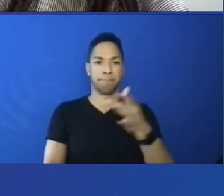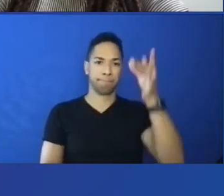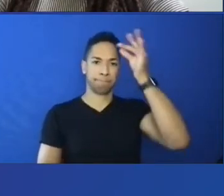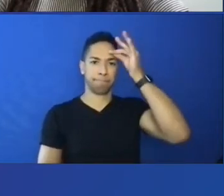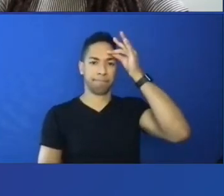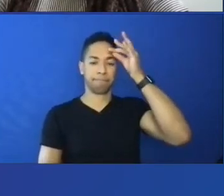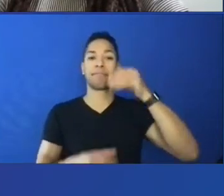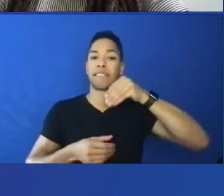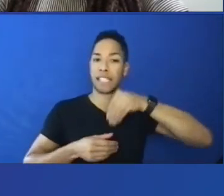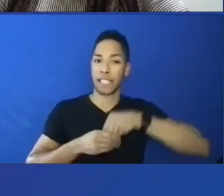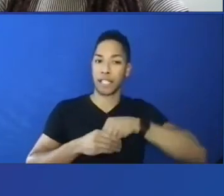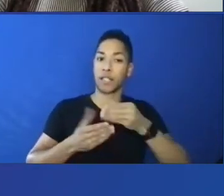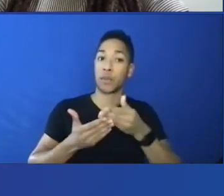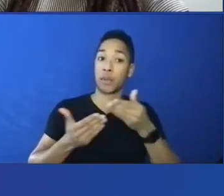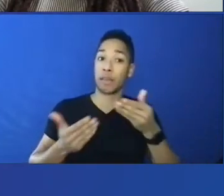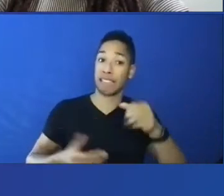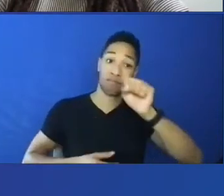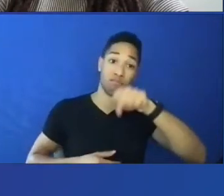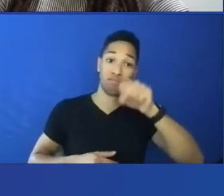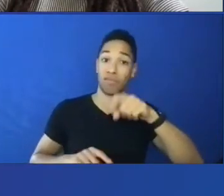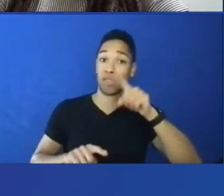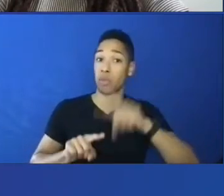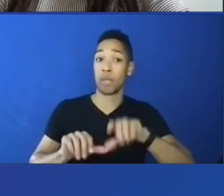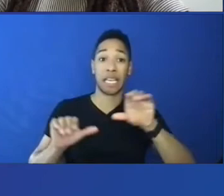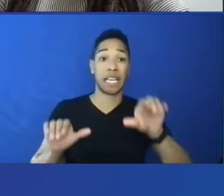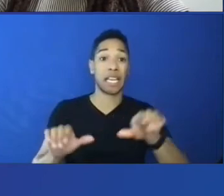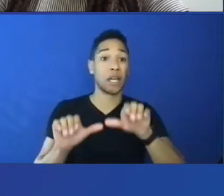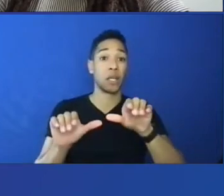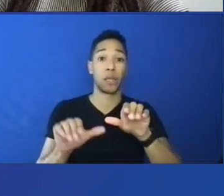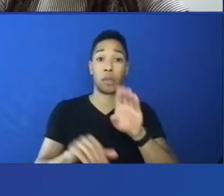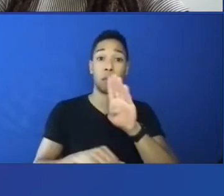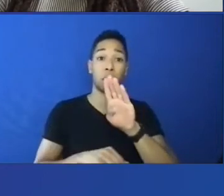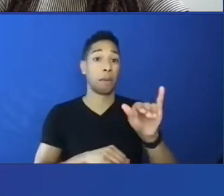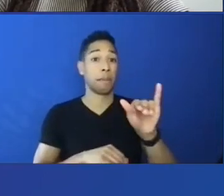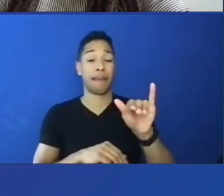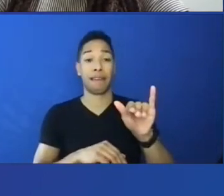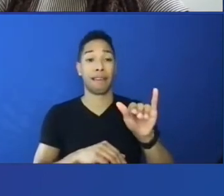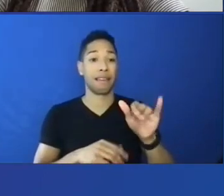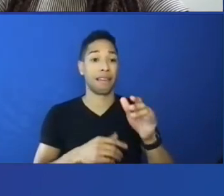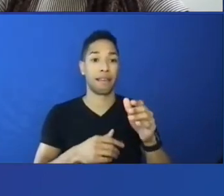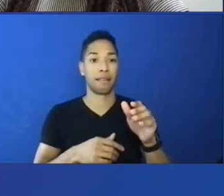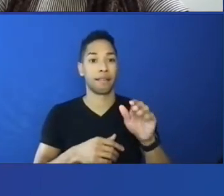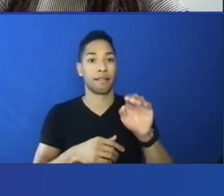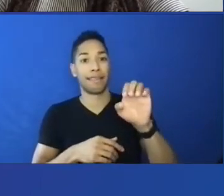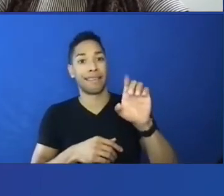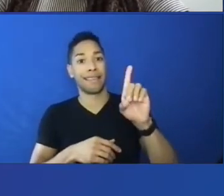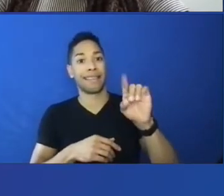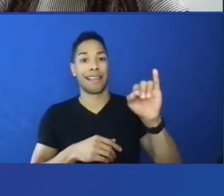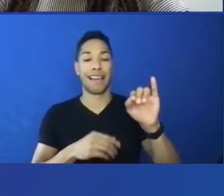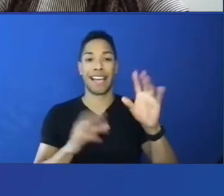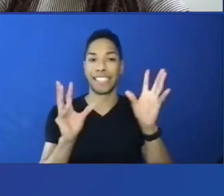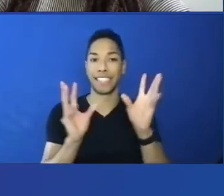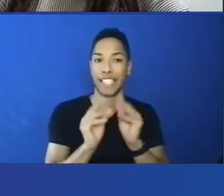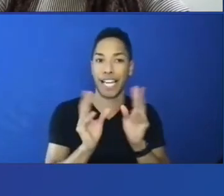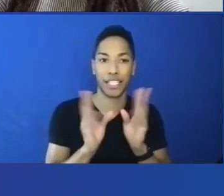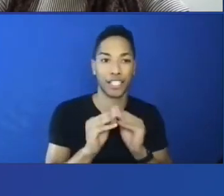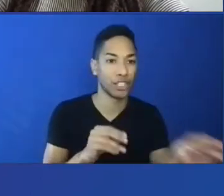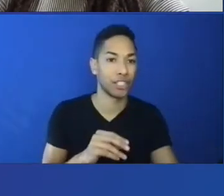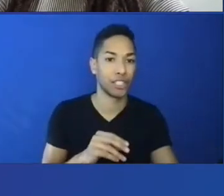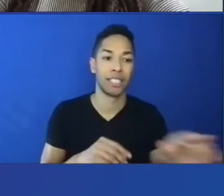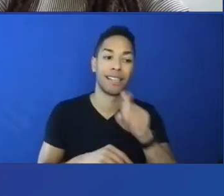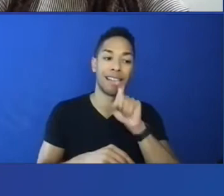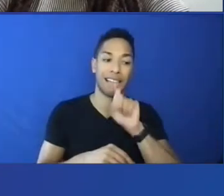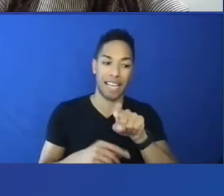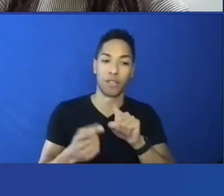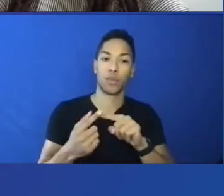some internal things, and that can't be done by taking an EDI session. It can't be, like, it has to be